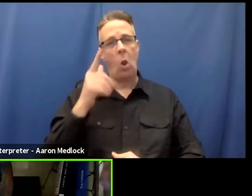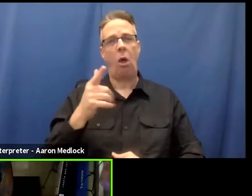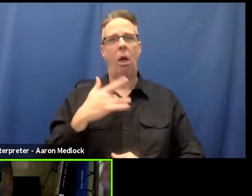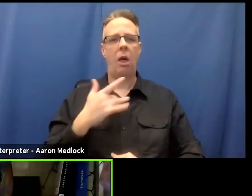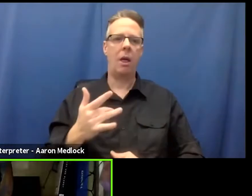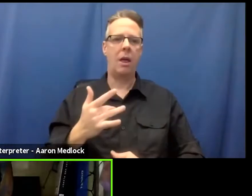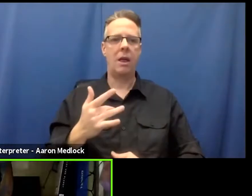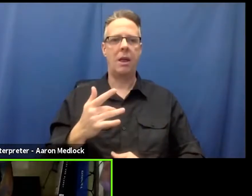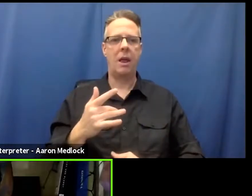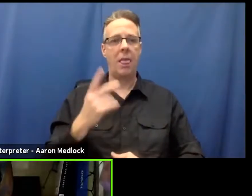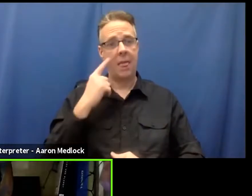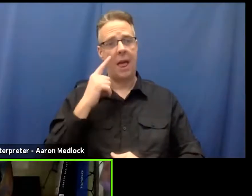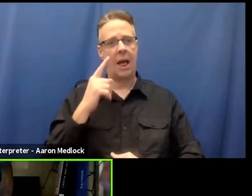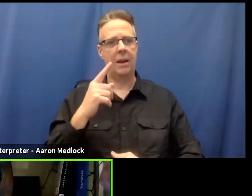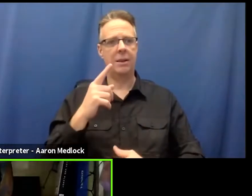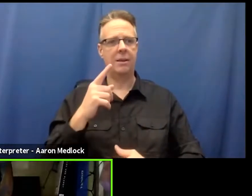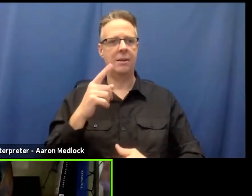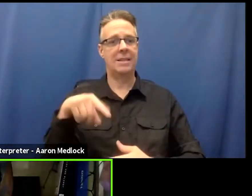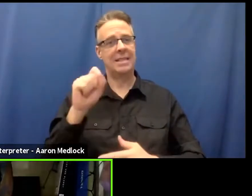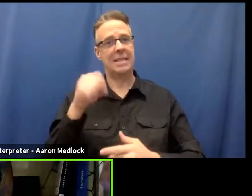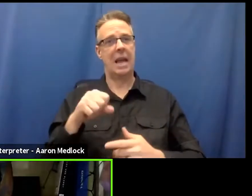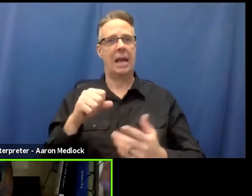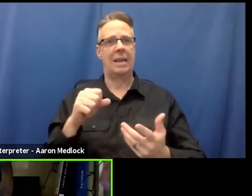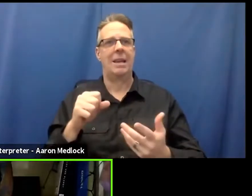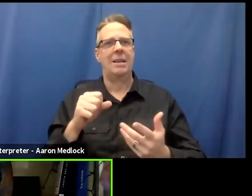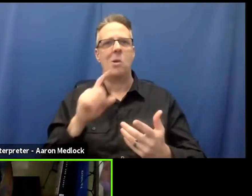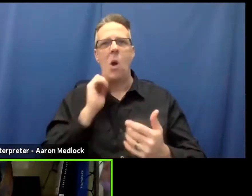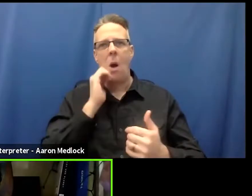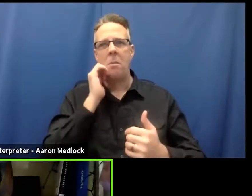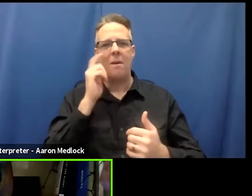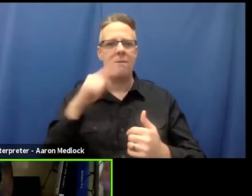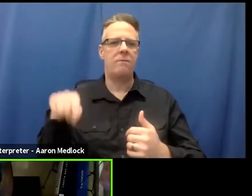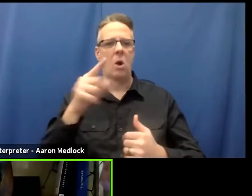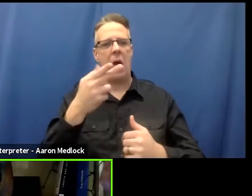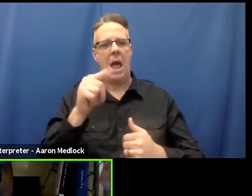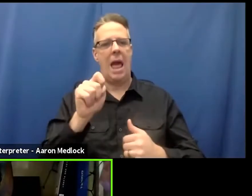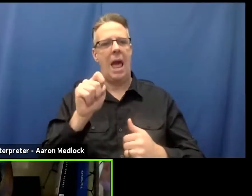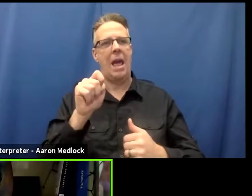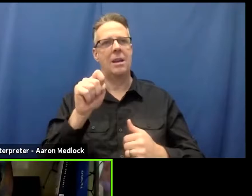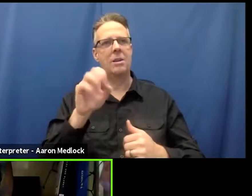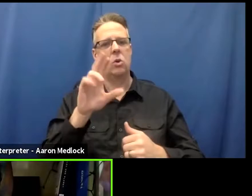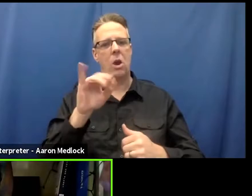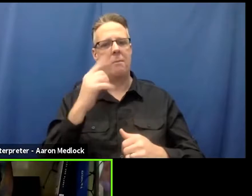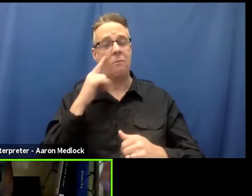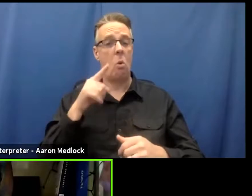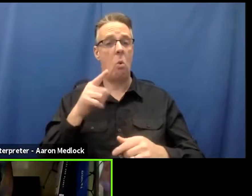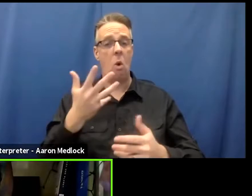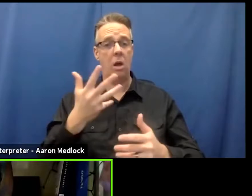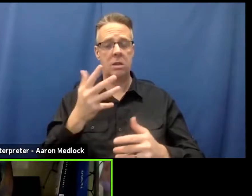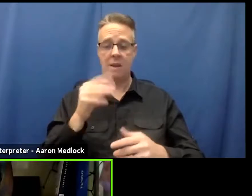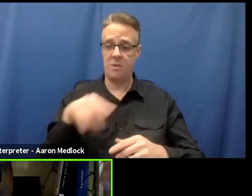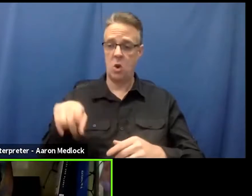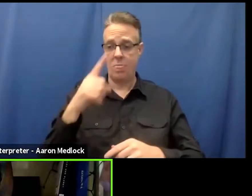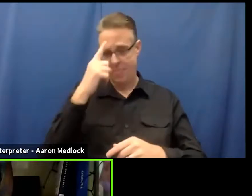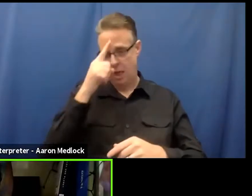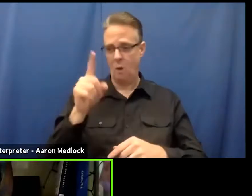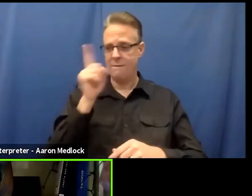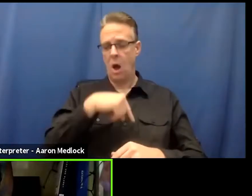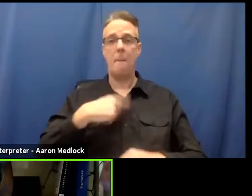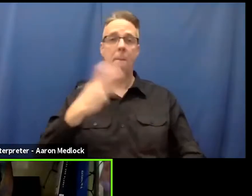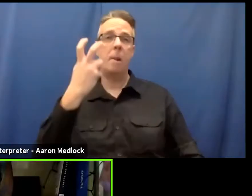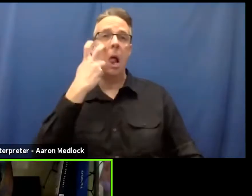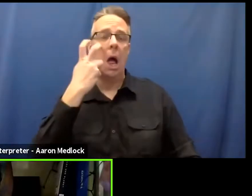being blind. It's quite a common form of hate crime in the UK because of this